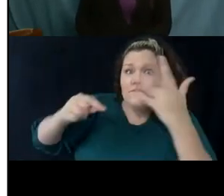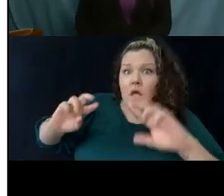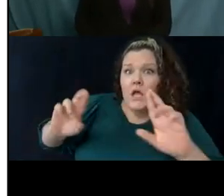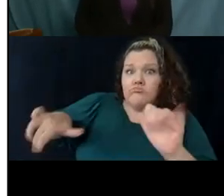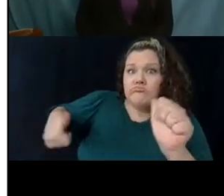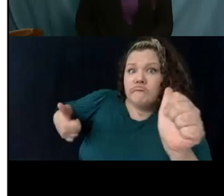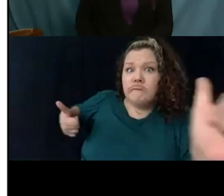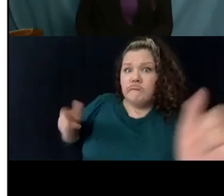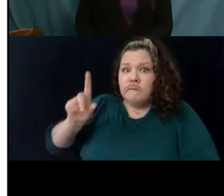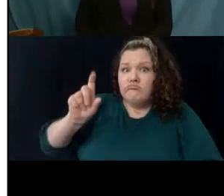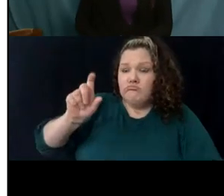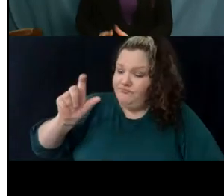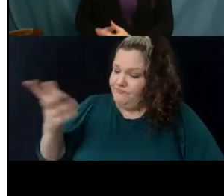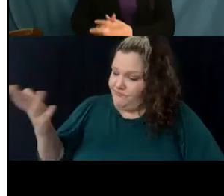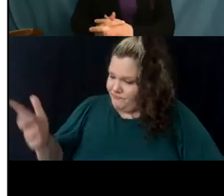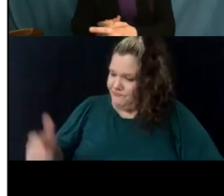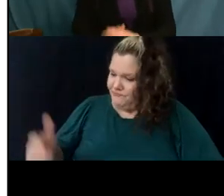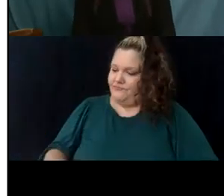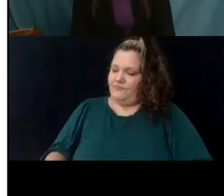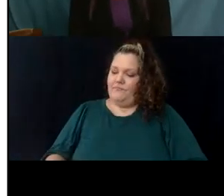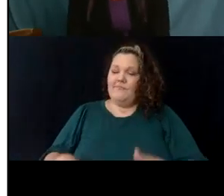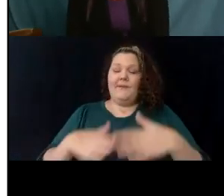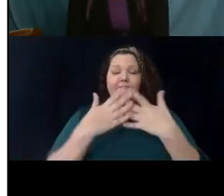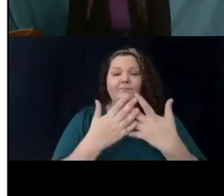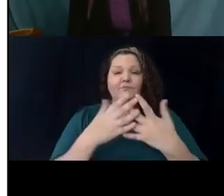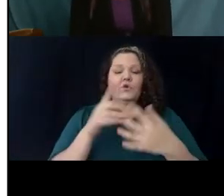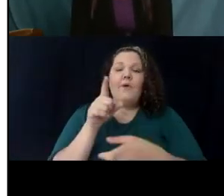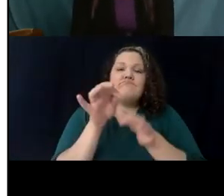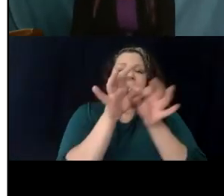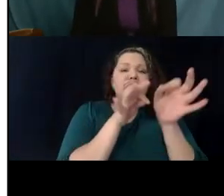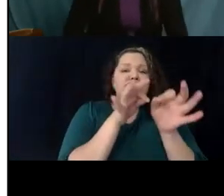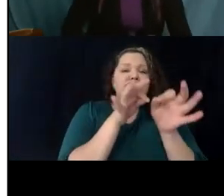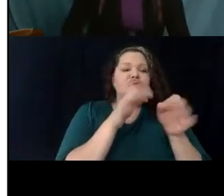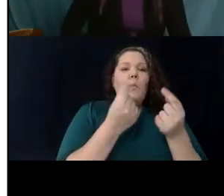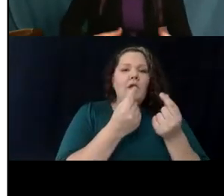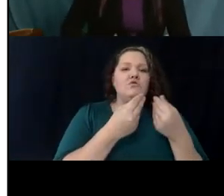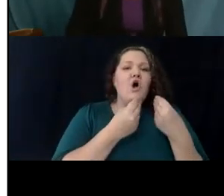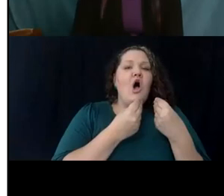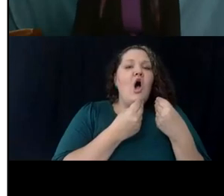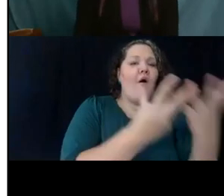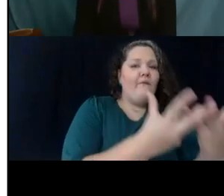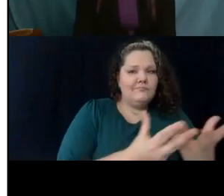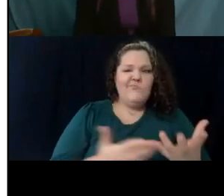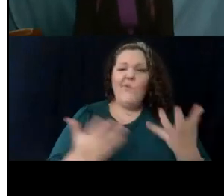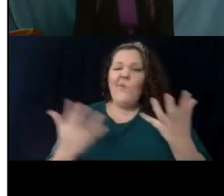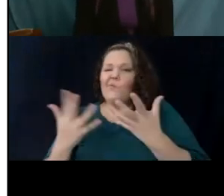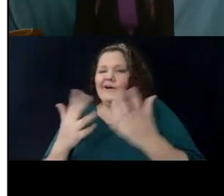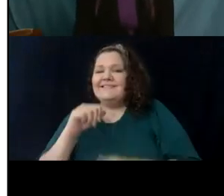there be interpretation? Is there captioning? What type of access features will be at your event or what have